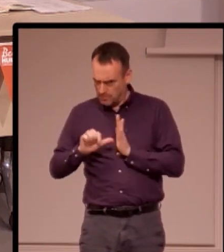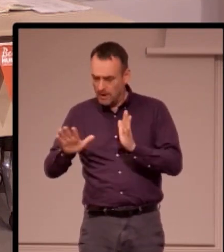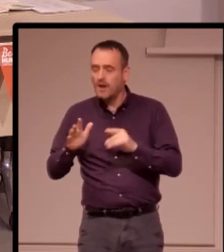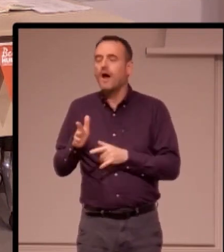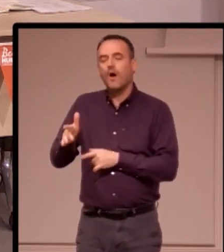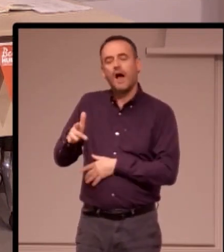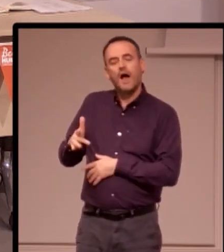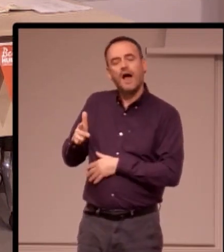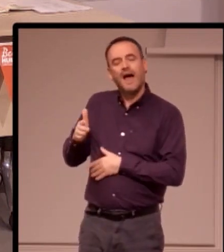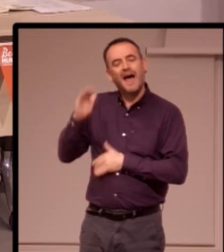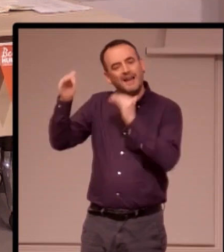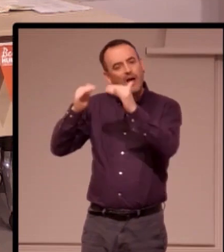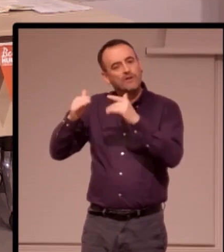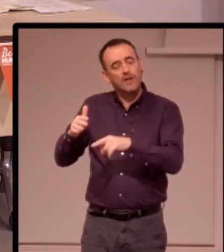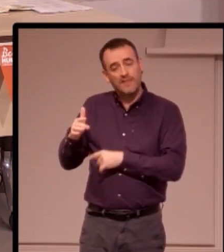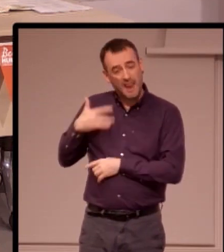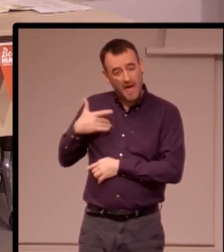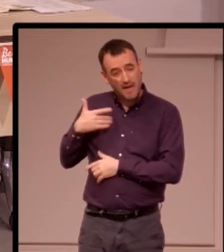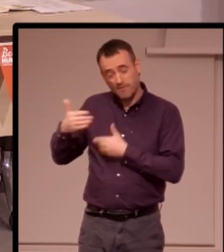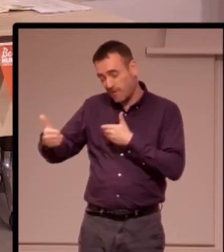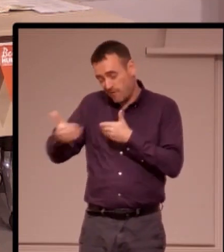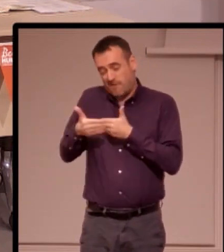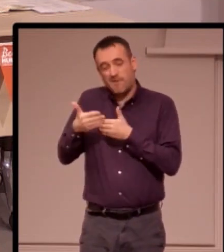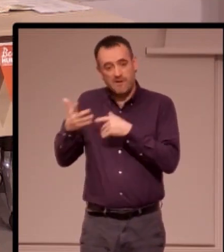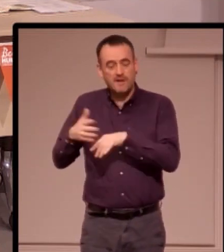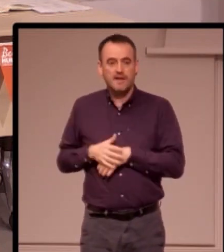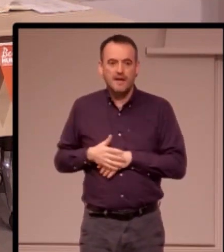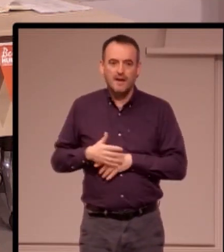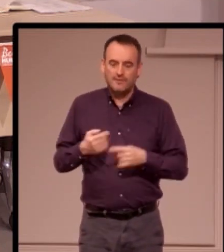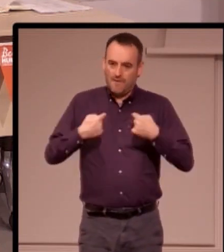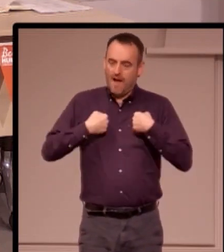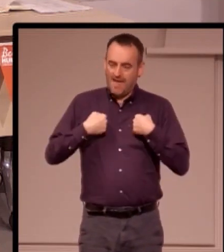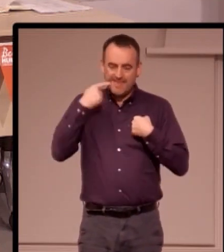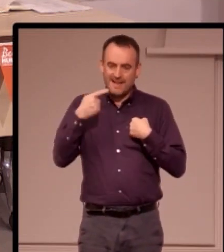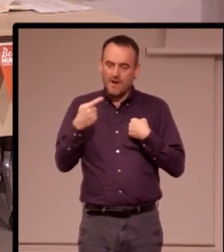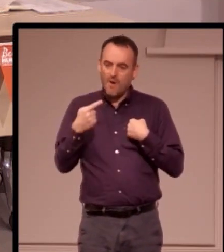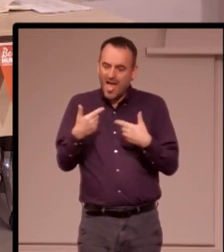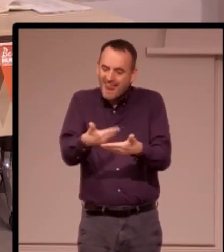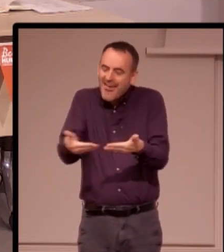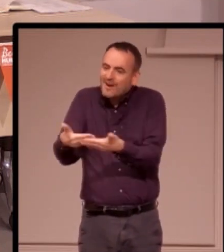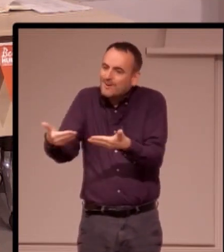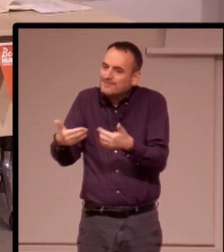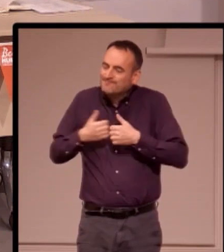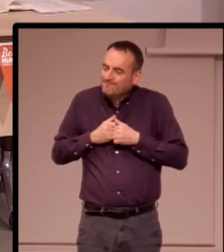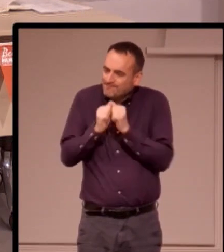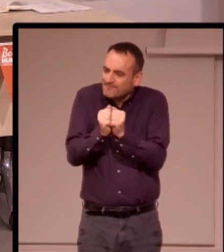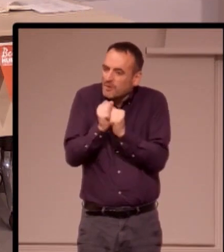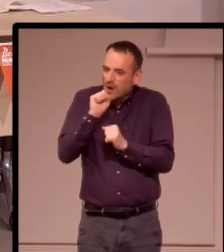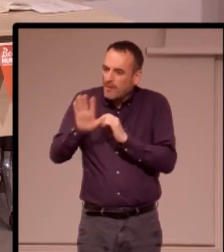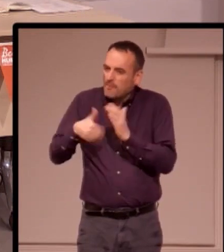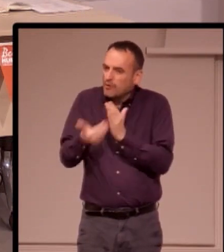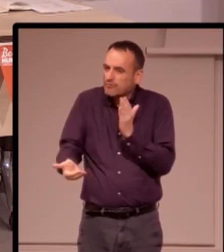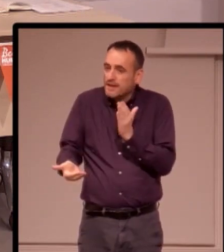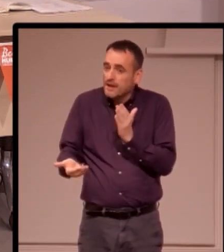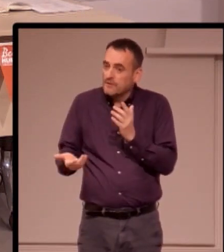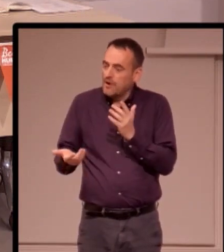reaching the end of their life. In just, obviously language is my thing as well, as a writer and a poet, but changing the way we talk is